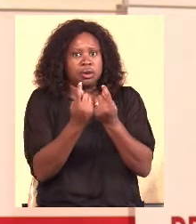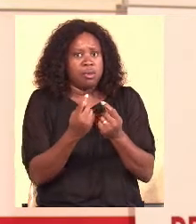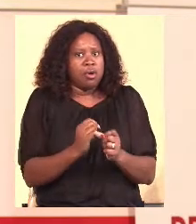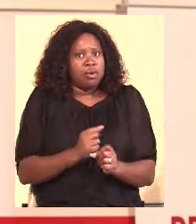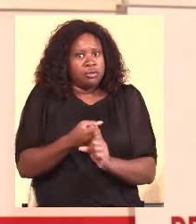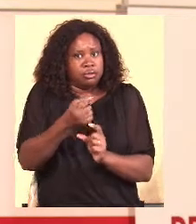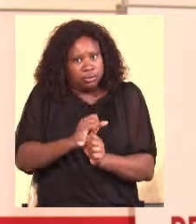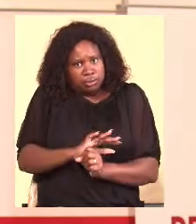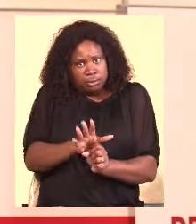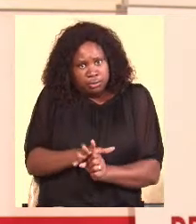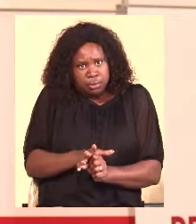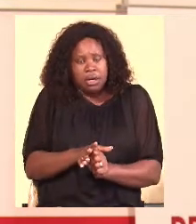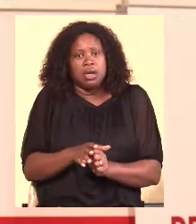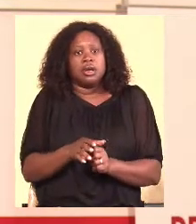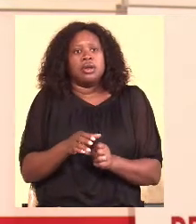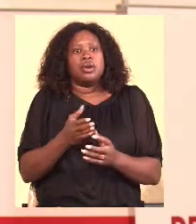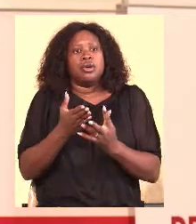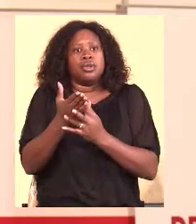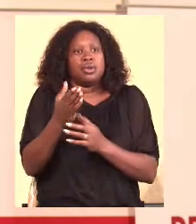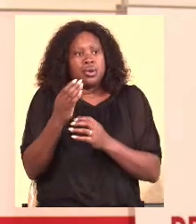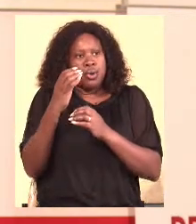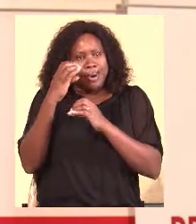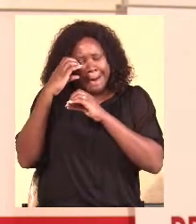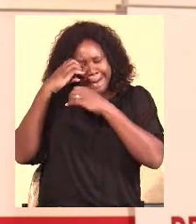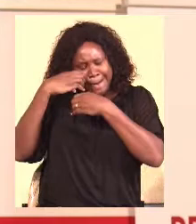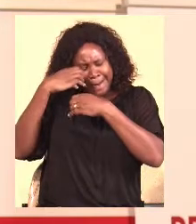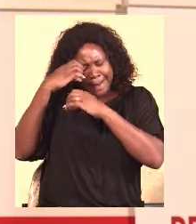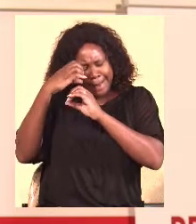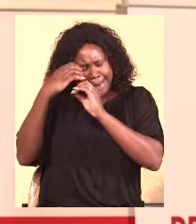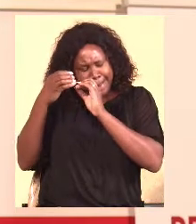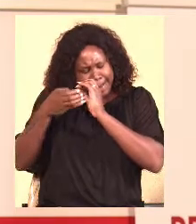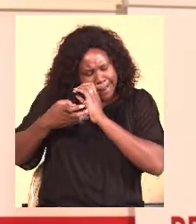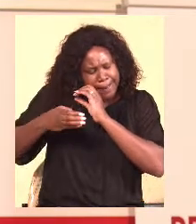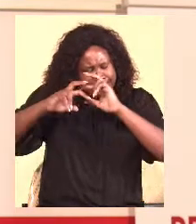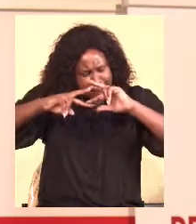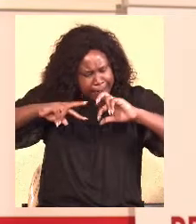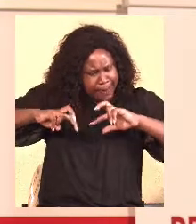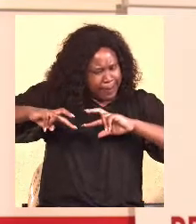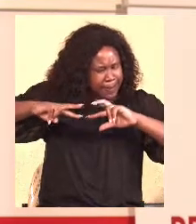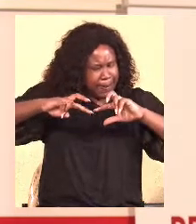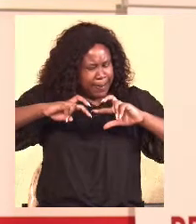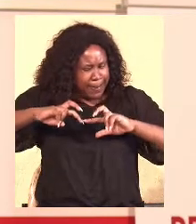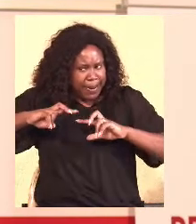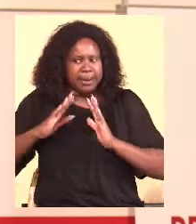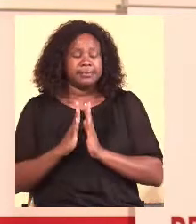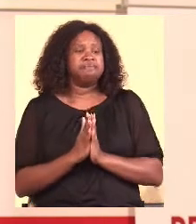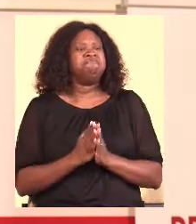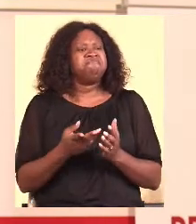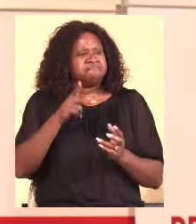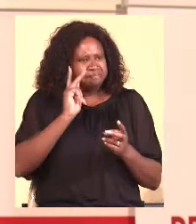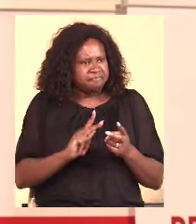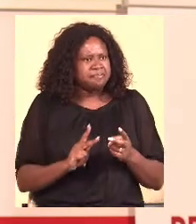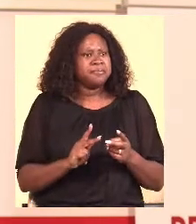through scientific explorations, to identify critical areas that